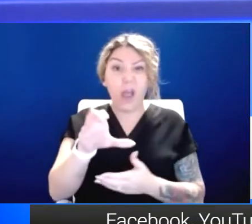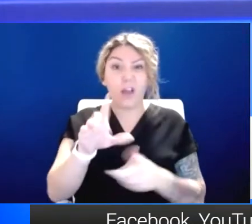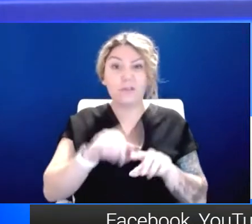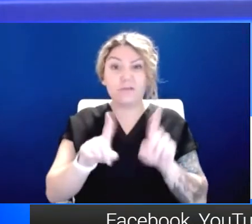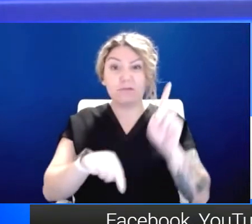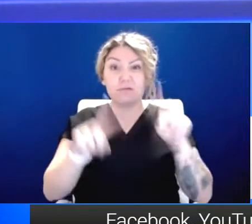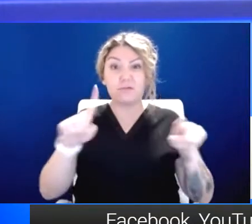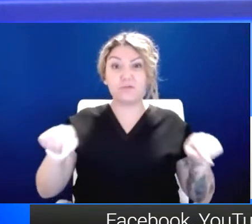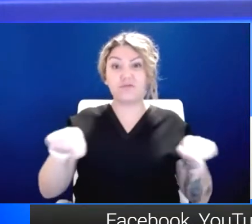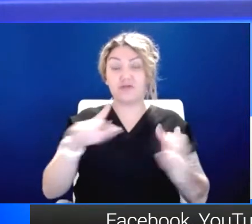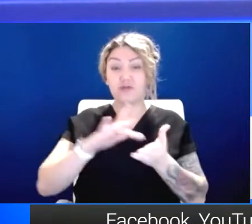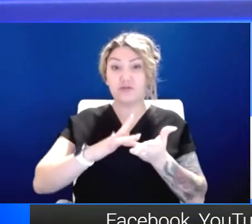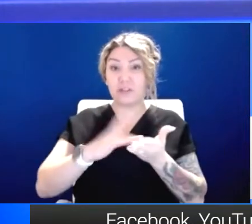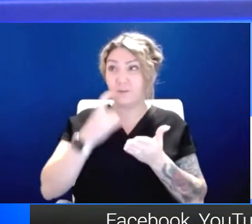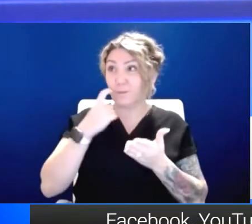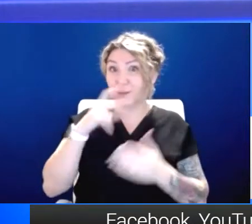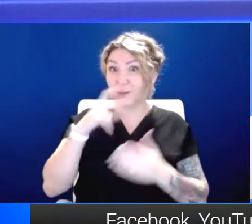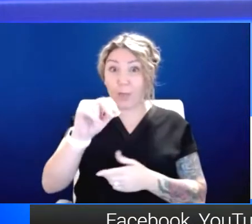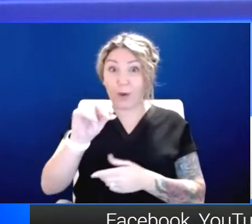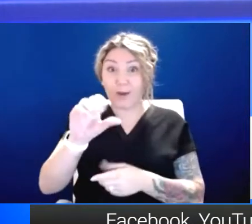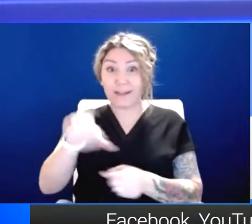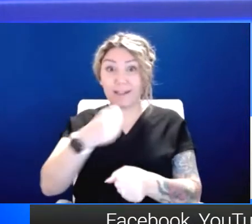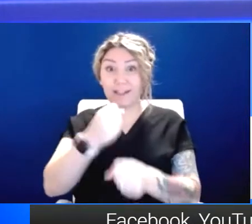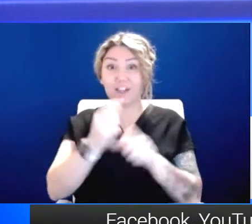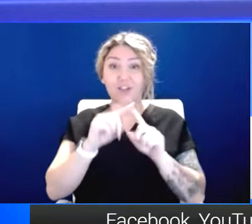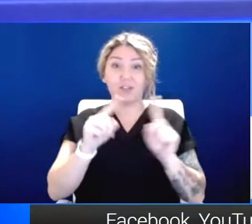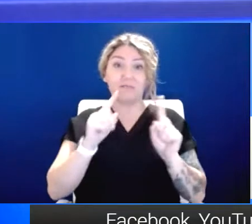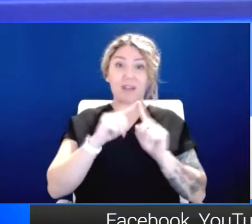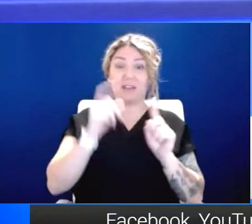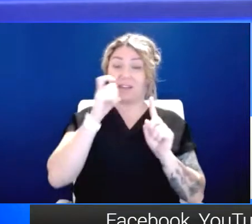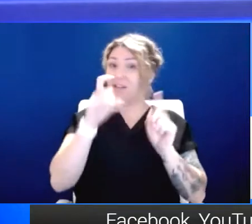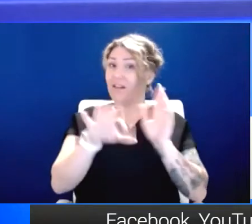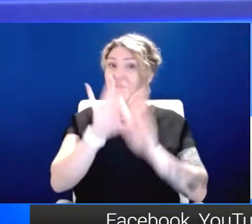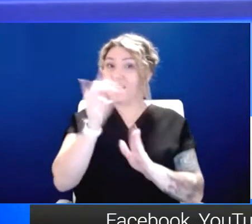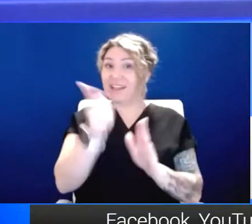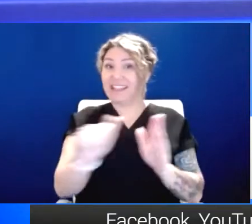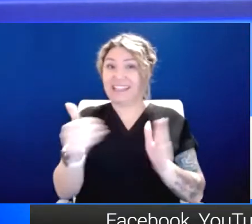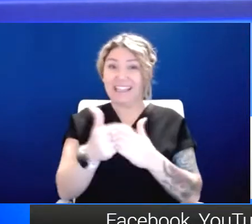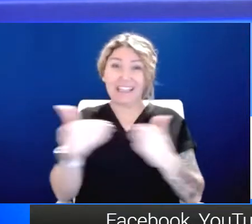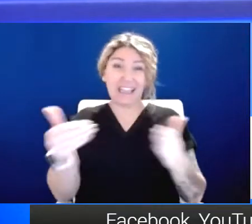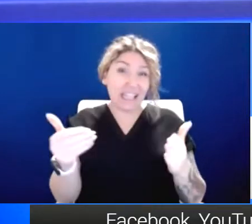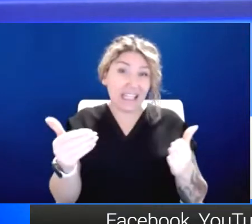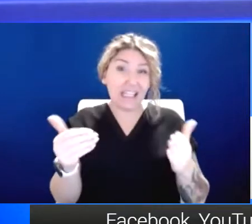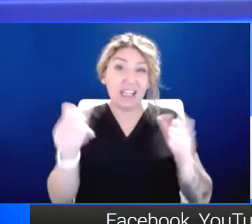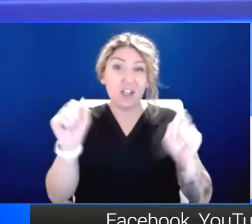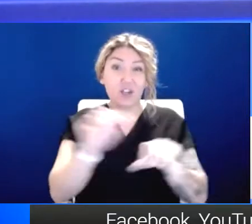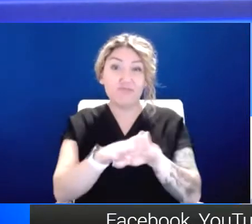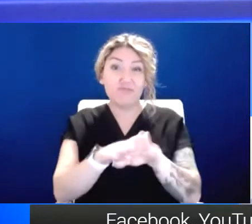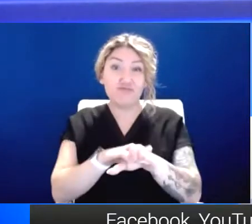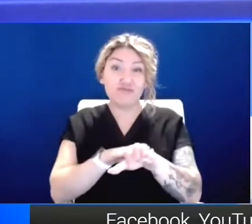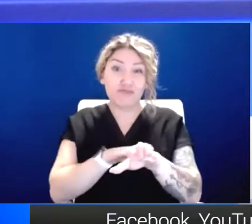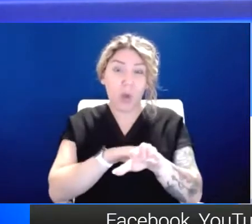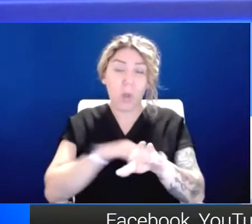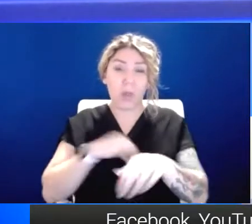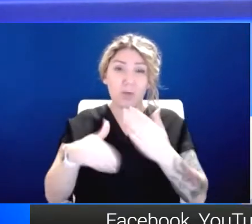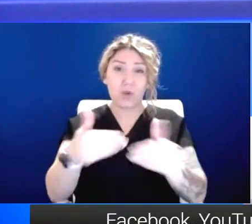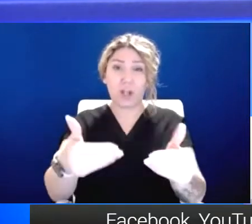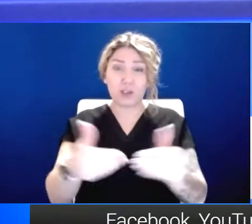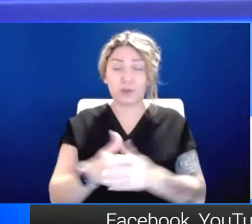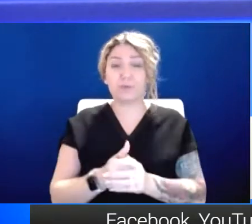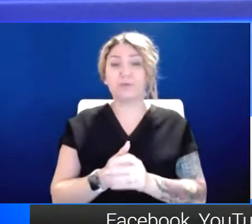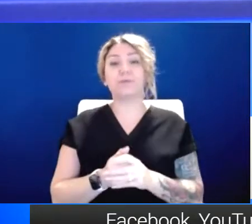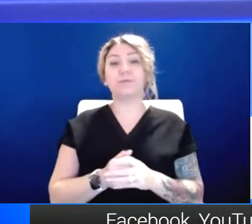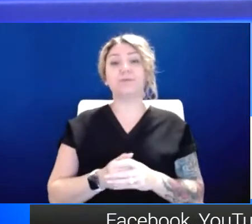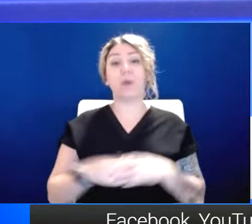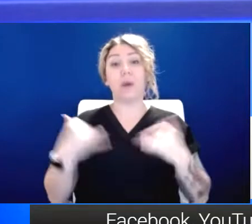over the last 30 years. It's just that we have not found anything that could slow the progression down. Right now,